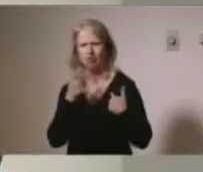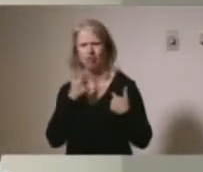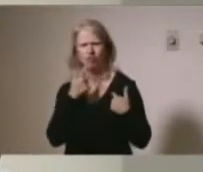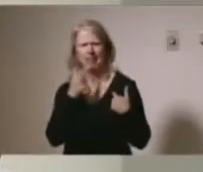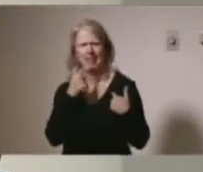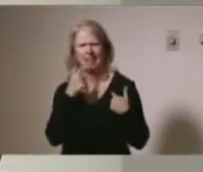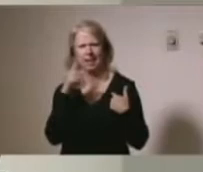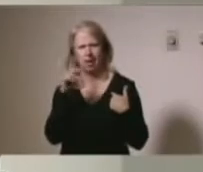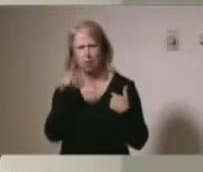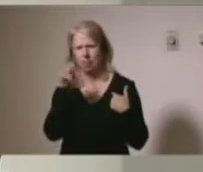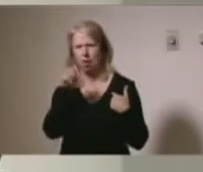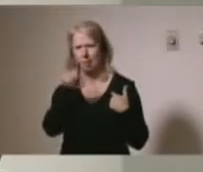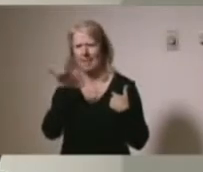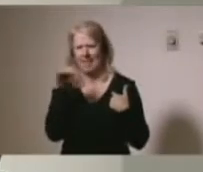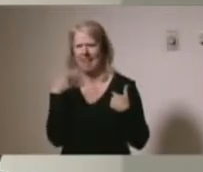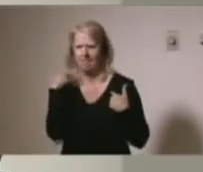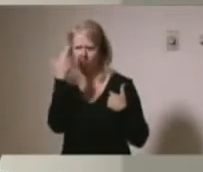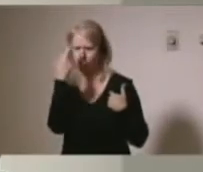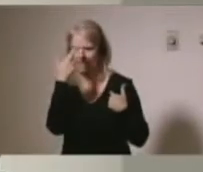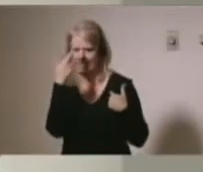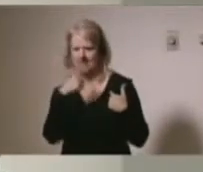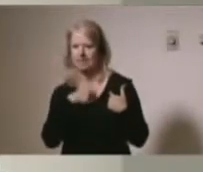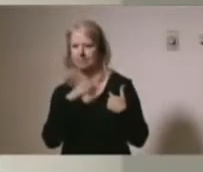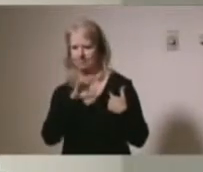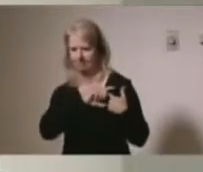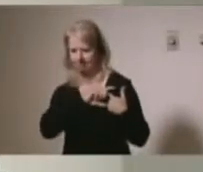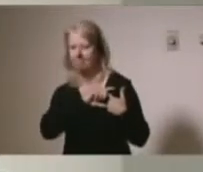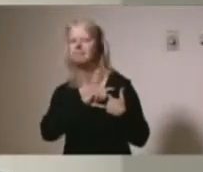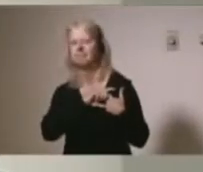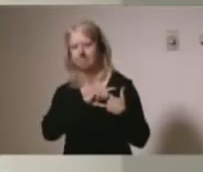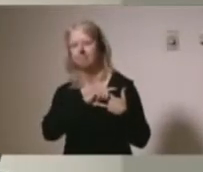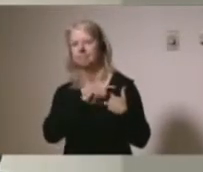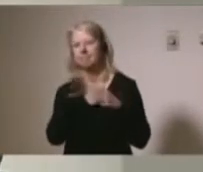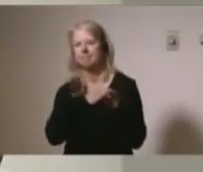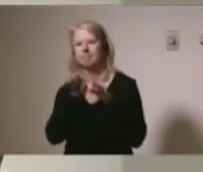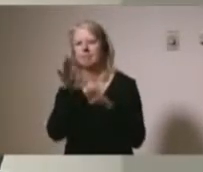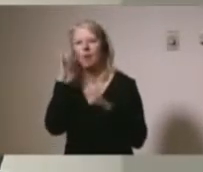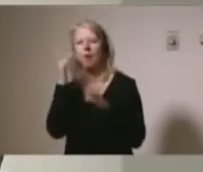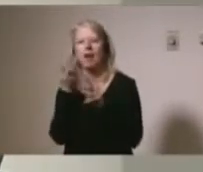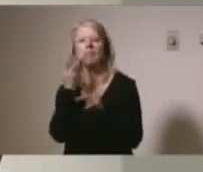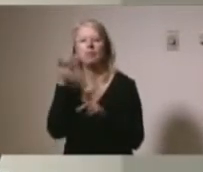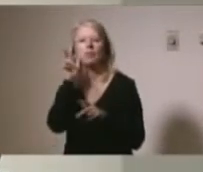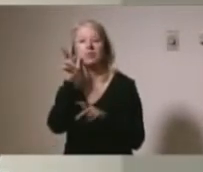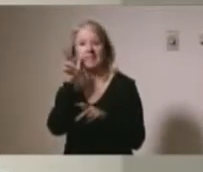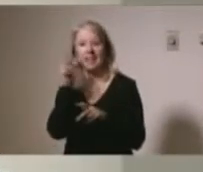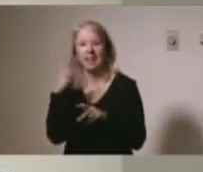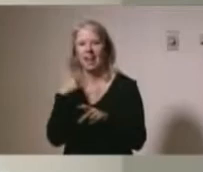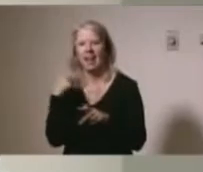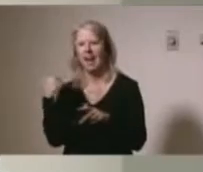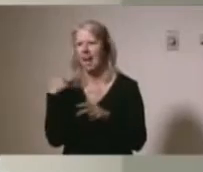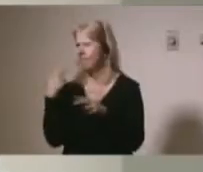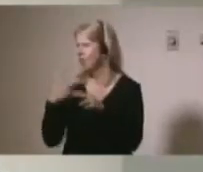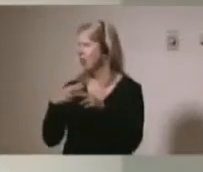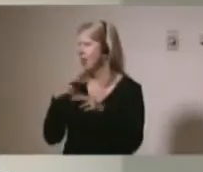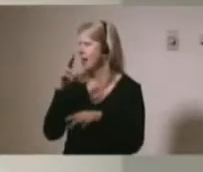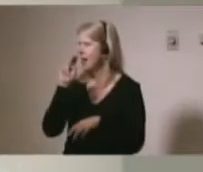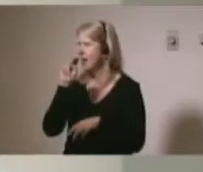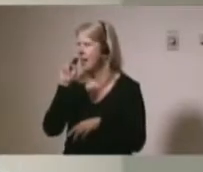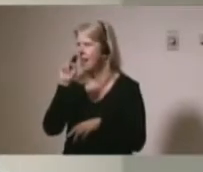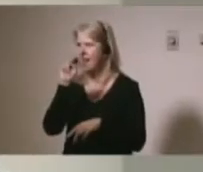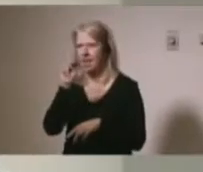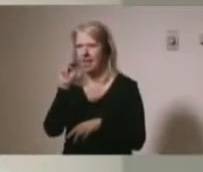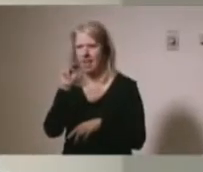today. A few days ago, it was Anzac Day in New Zealand, and on April